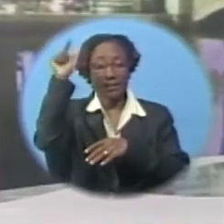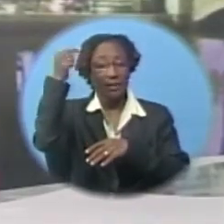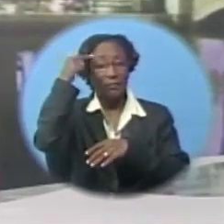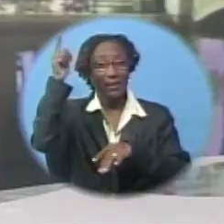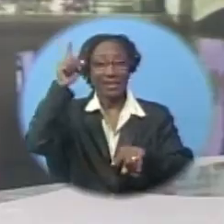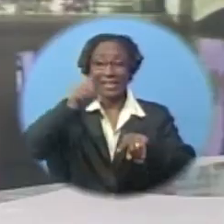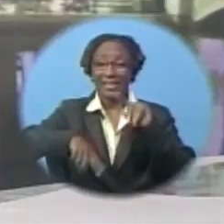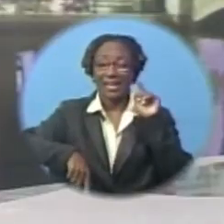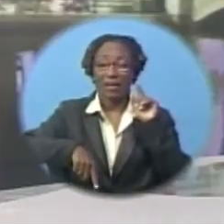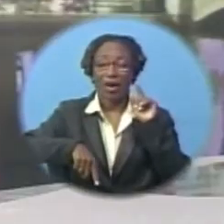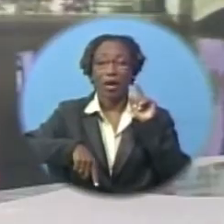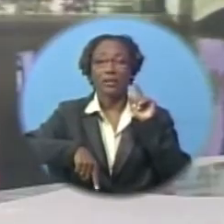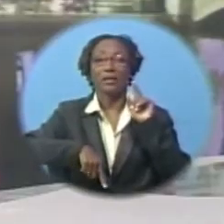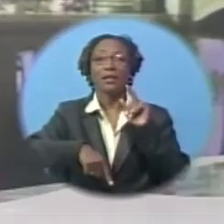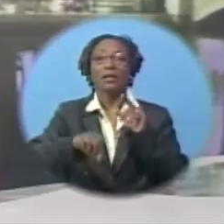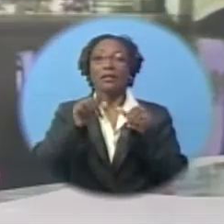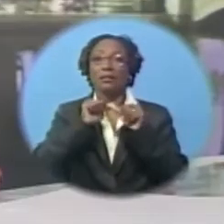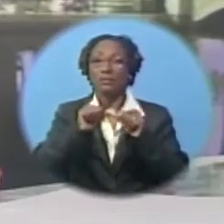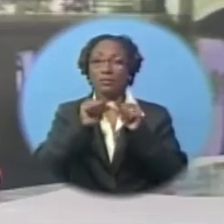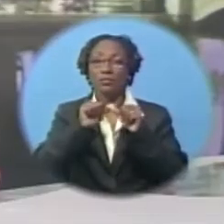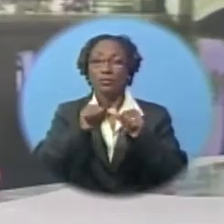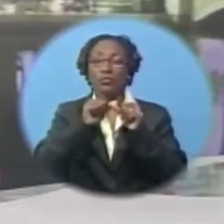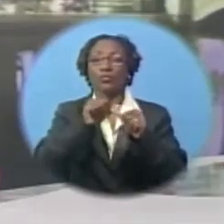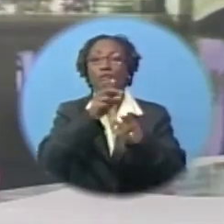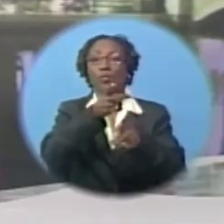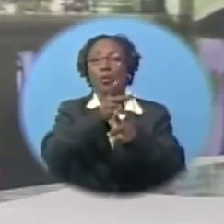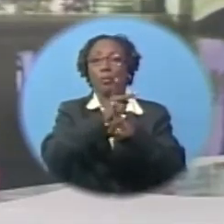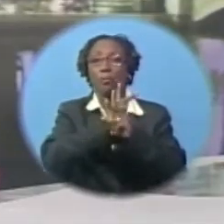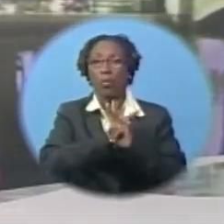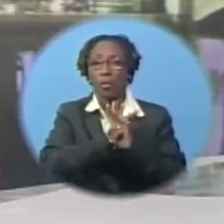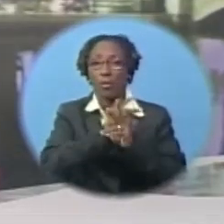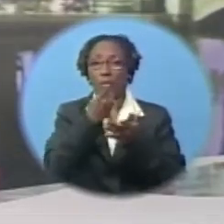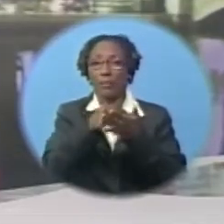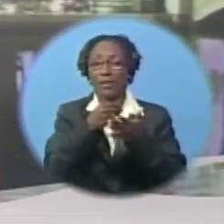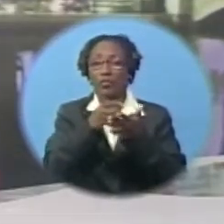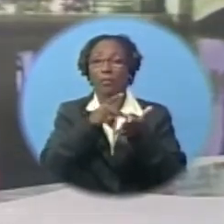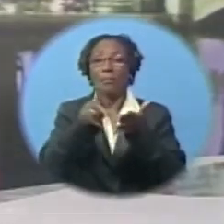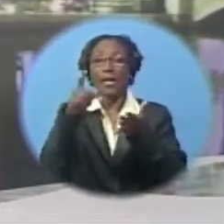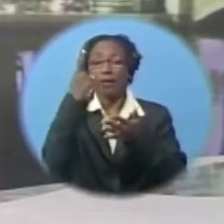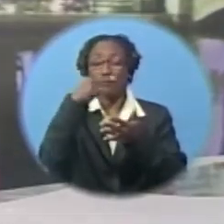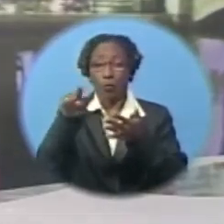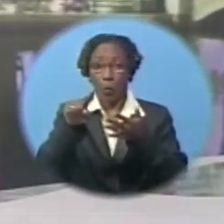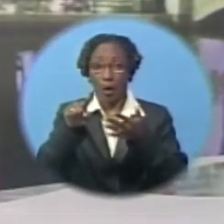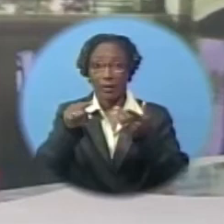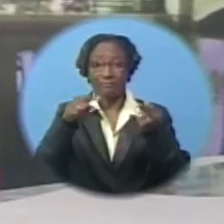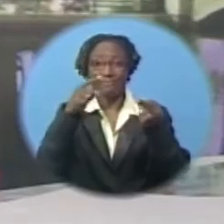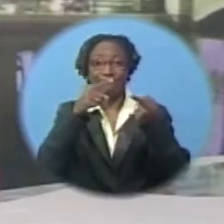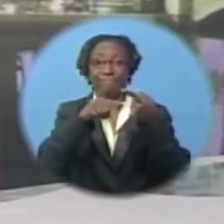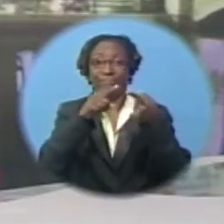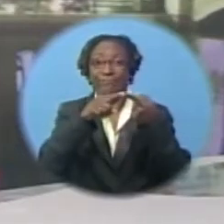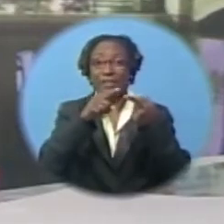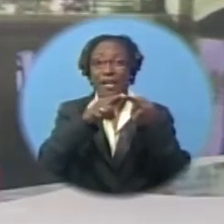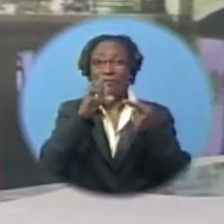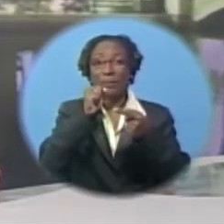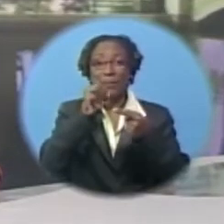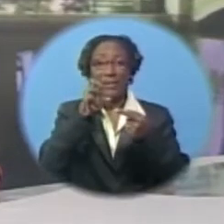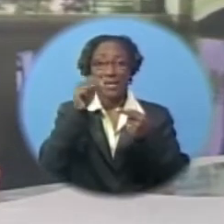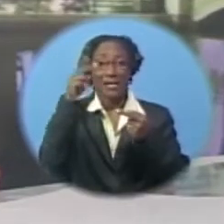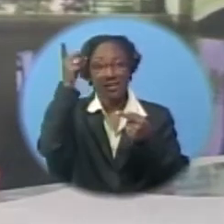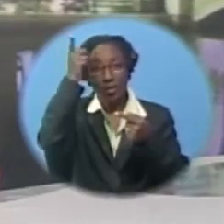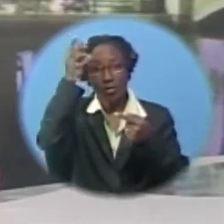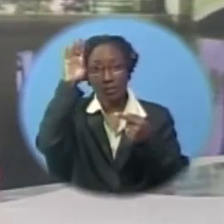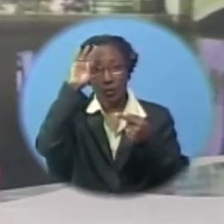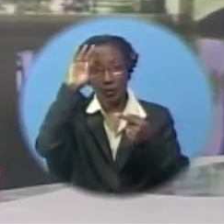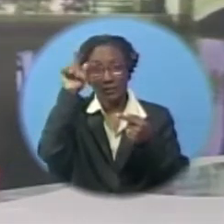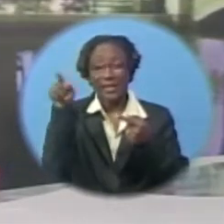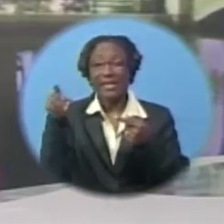continue borrowing money to pay for them. This is the view of Minister of State in the Prime Minister's office, Senator Darcy Boyce. He